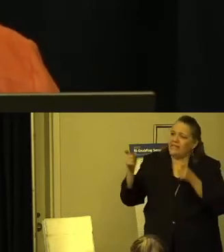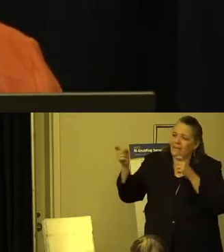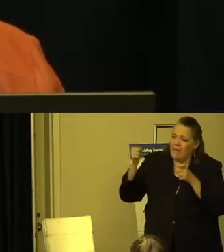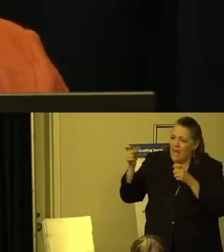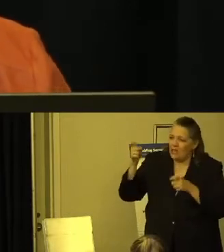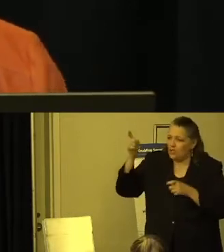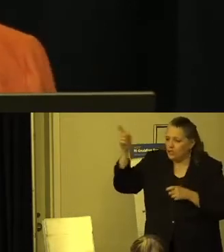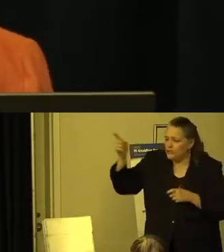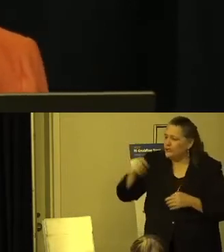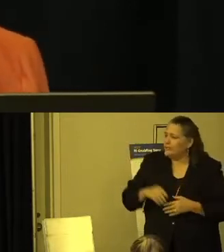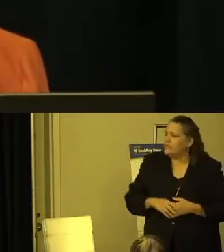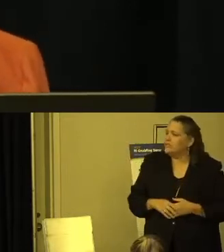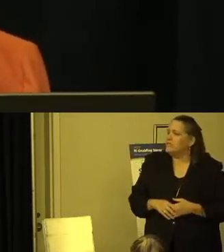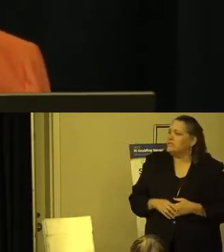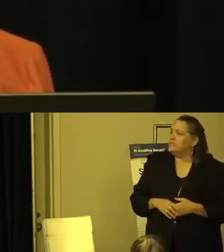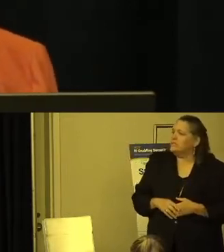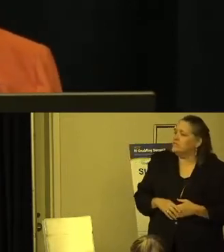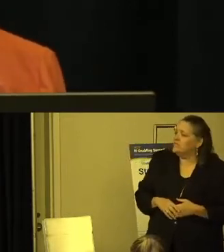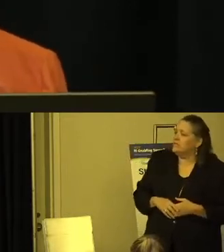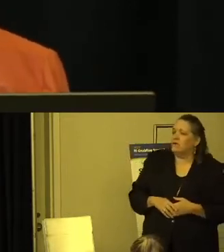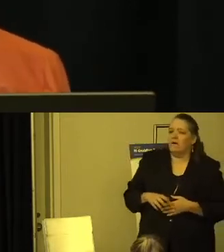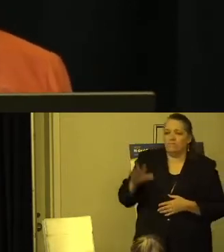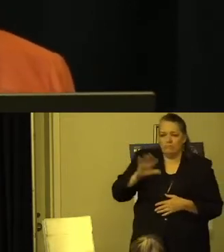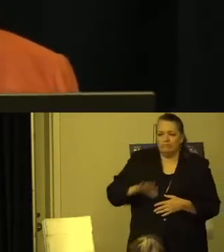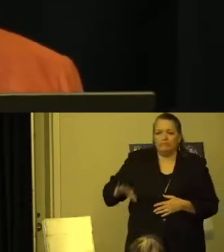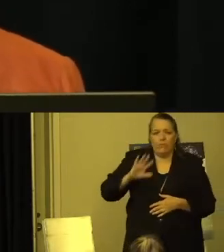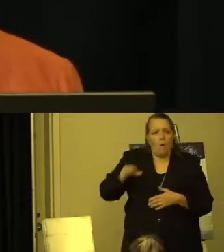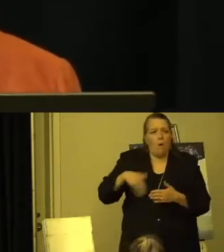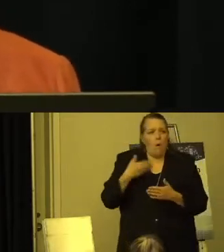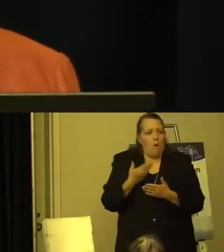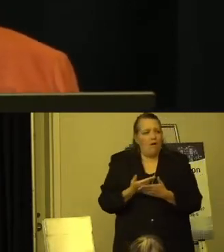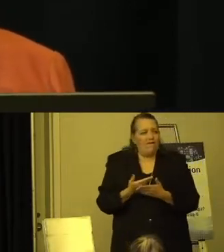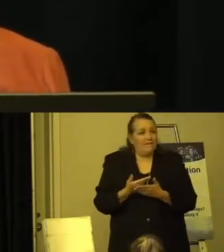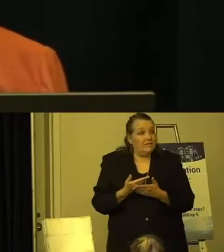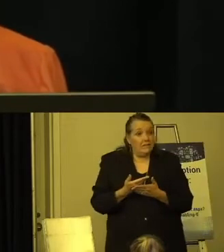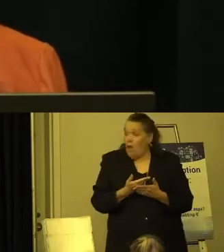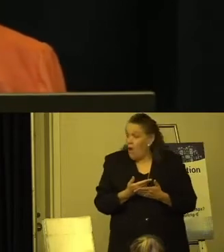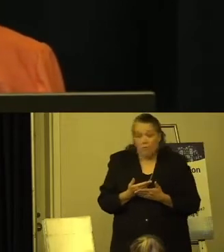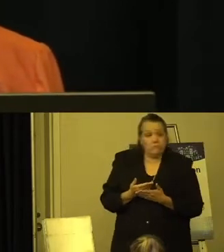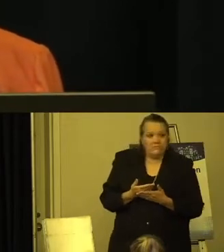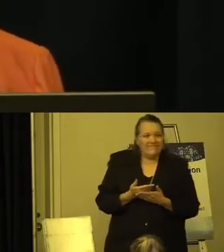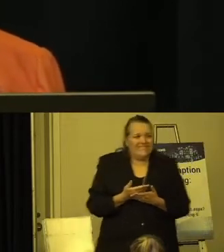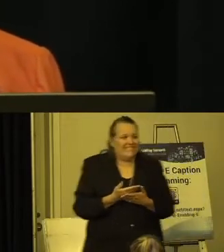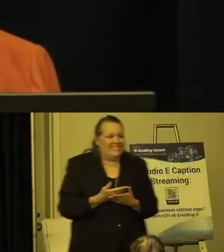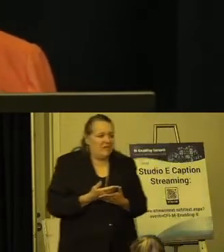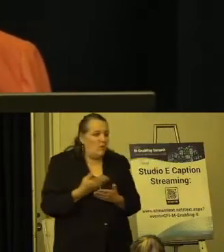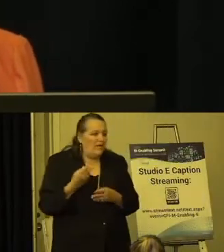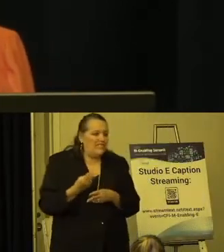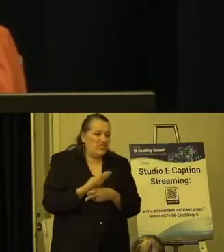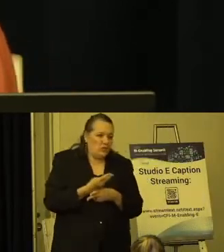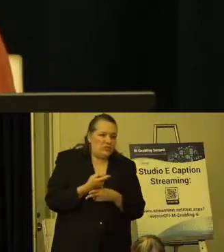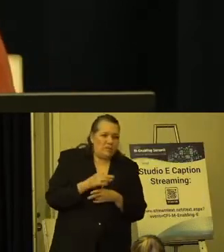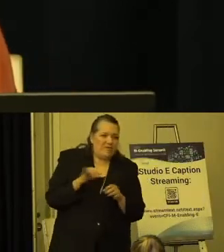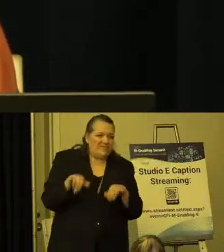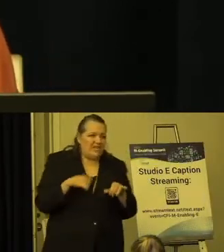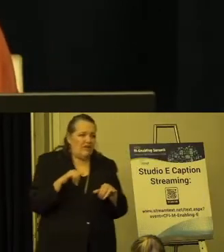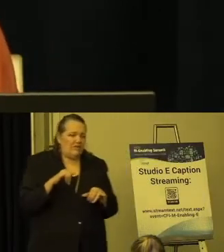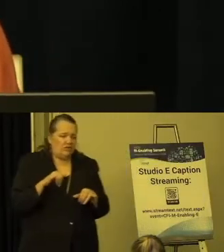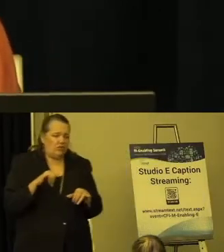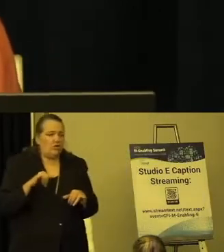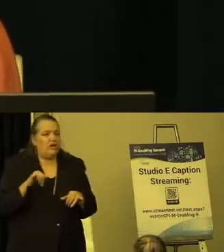management, that who all have in mind the stewardship of the standards body for the web.